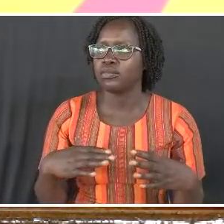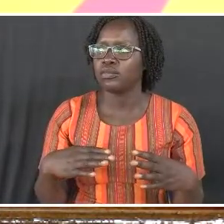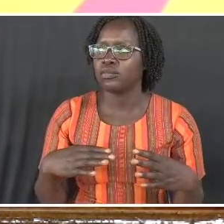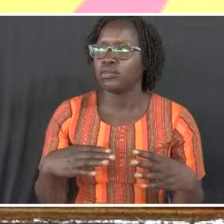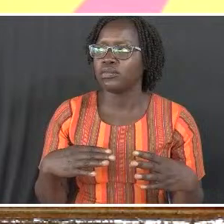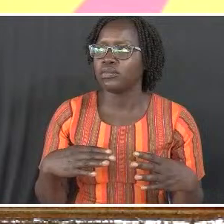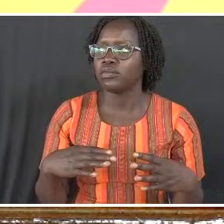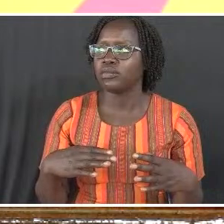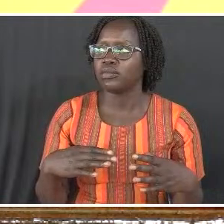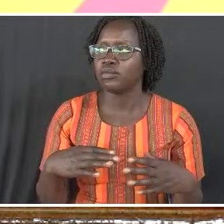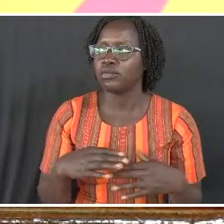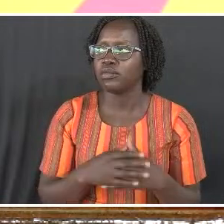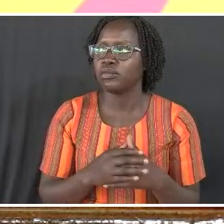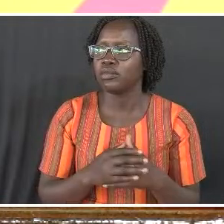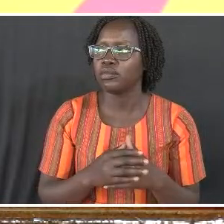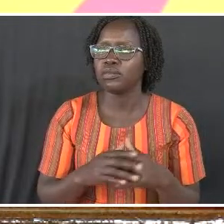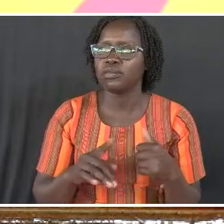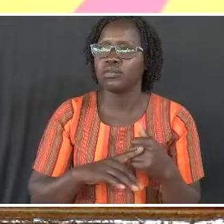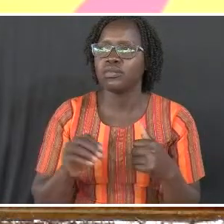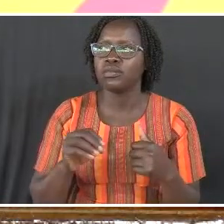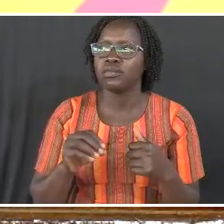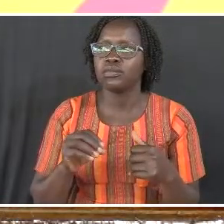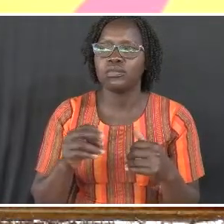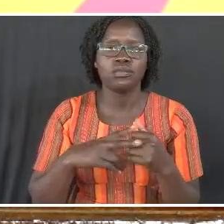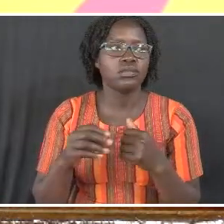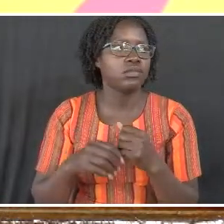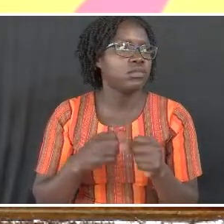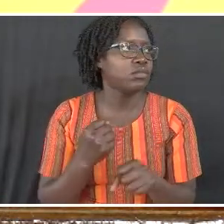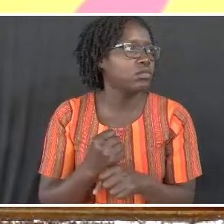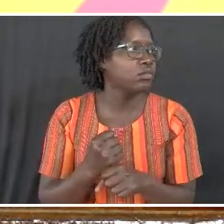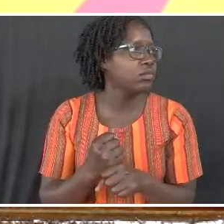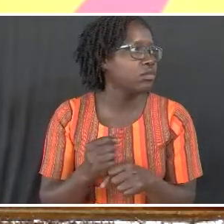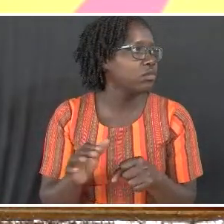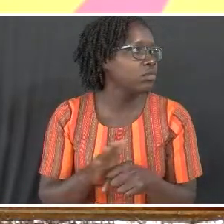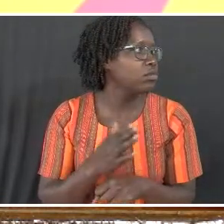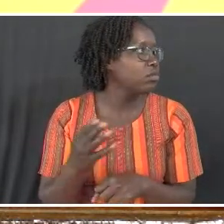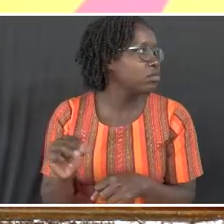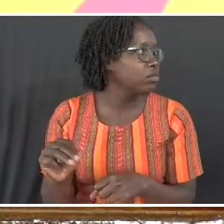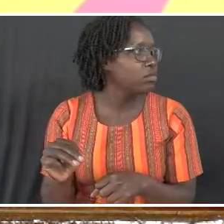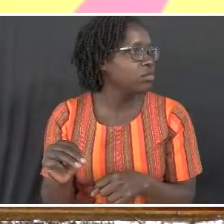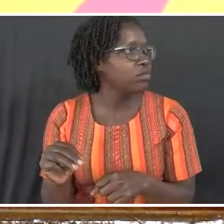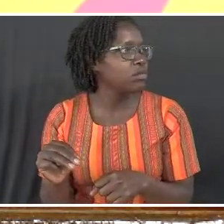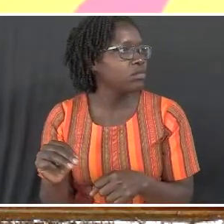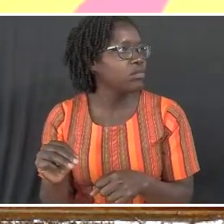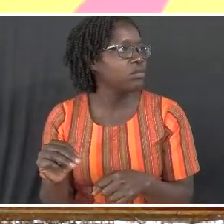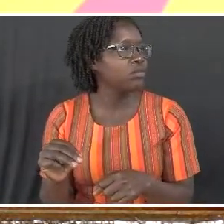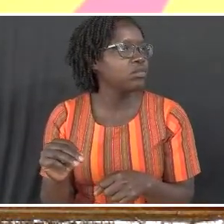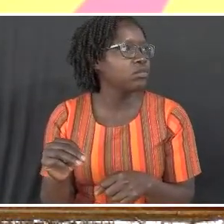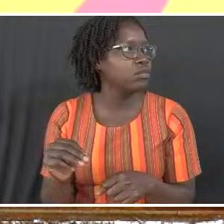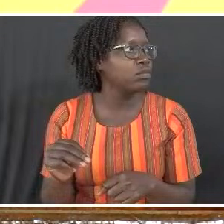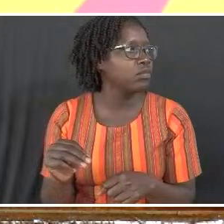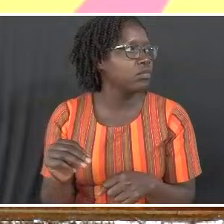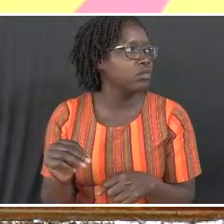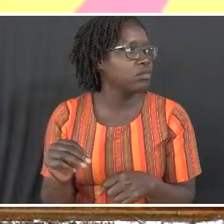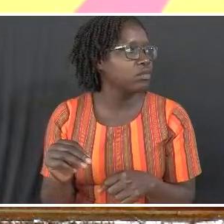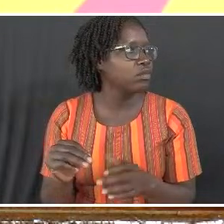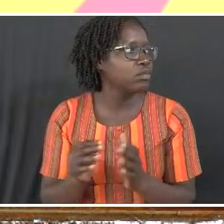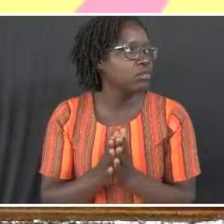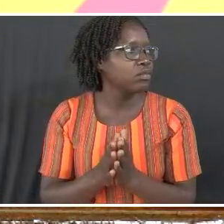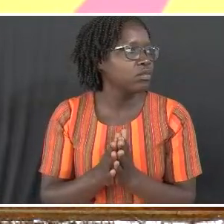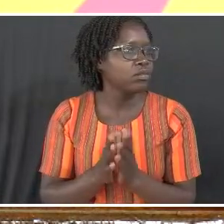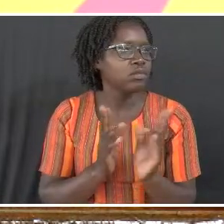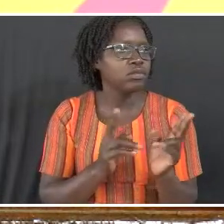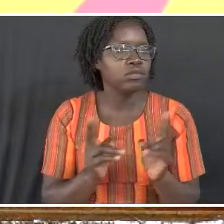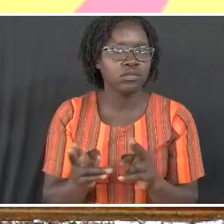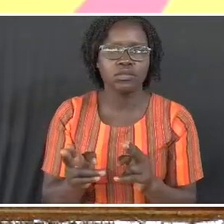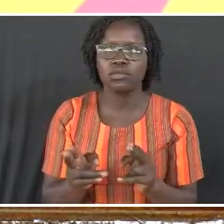after 60, 70 years, most of them will have gum recession. It's just a